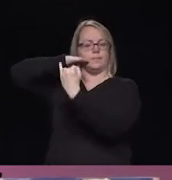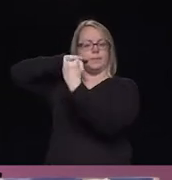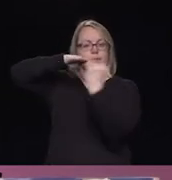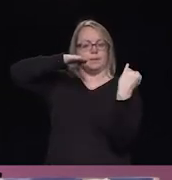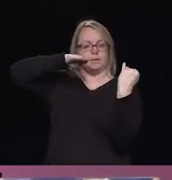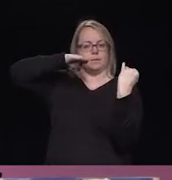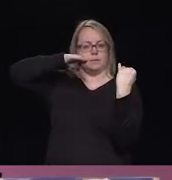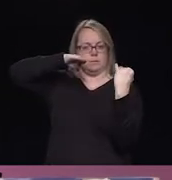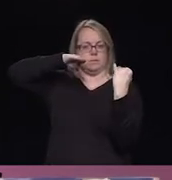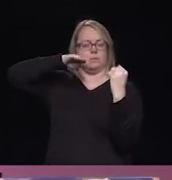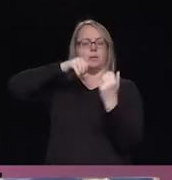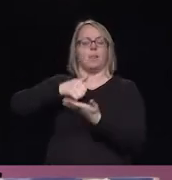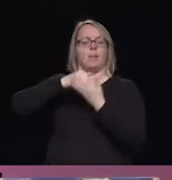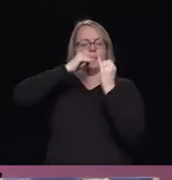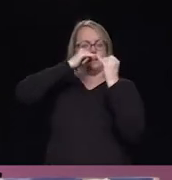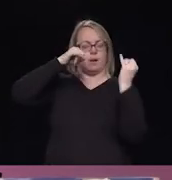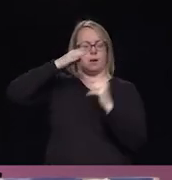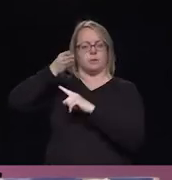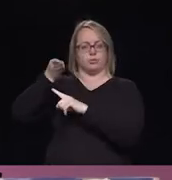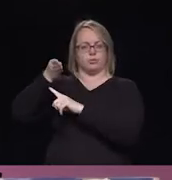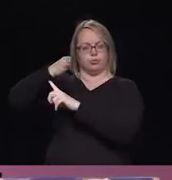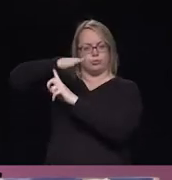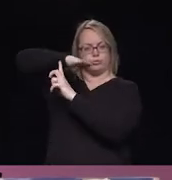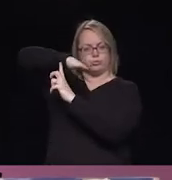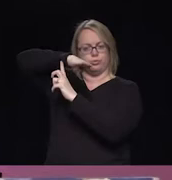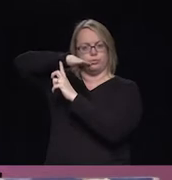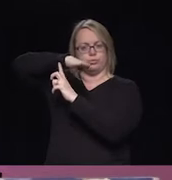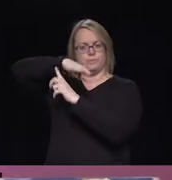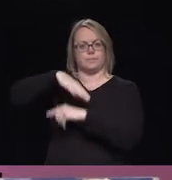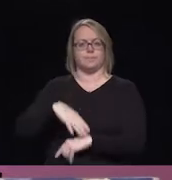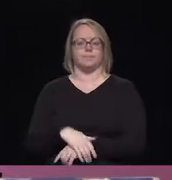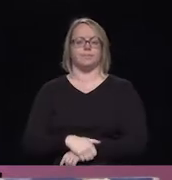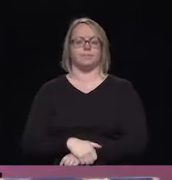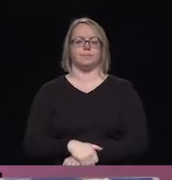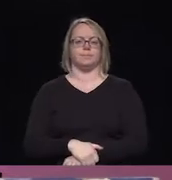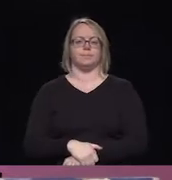using the wide side anymore. You want to use the skinny side.